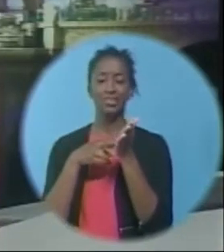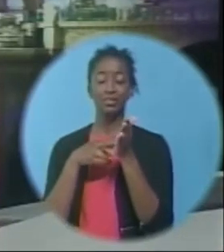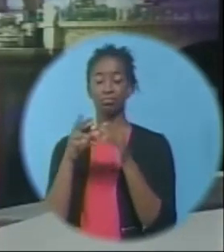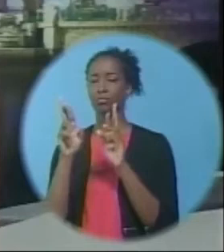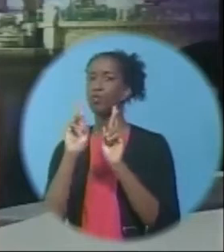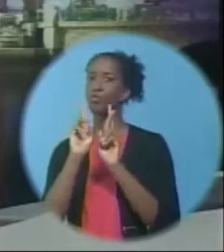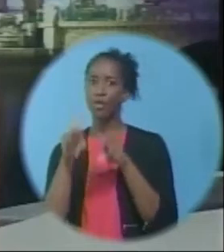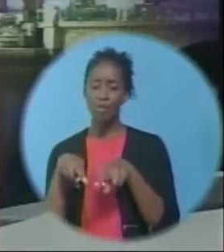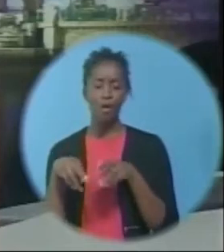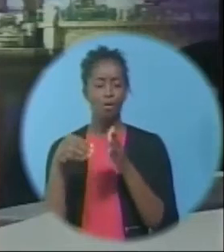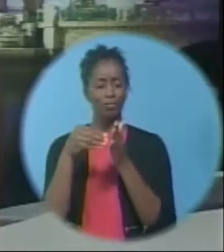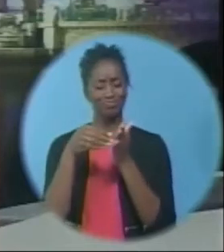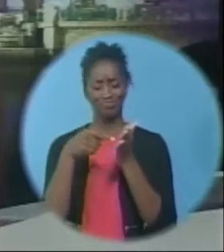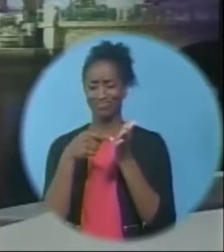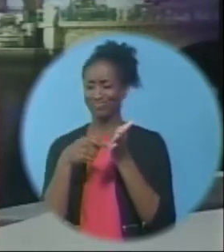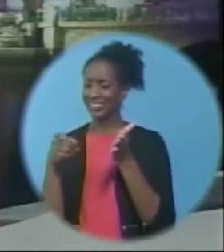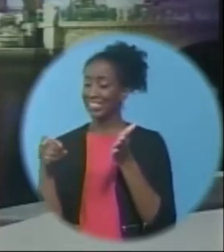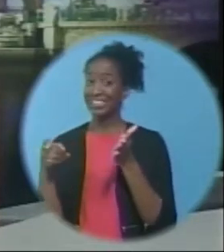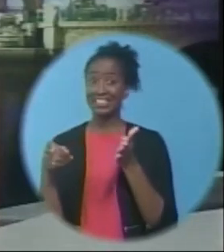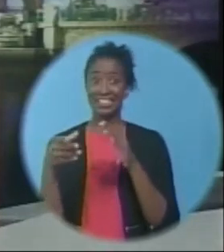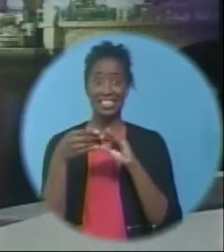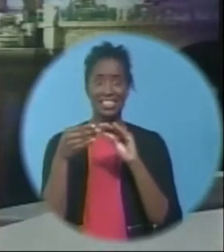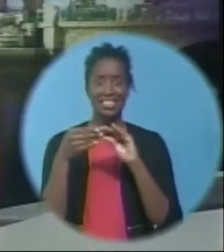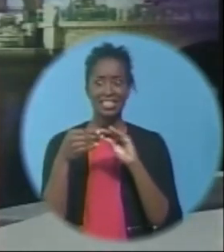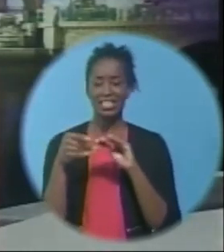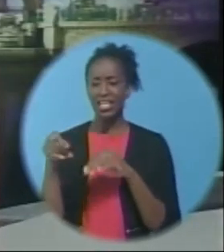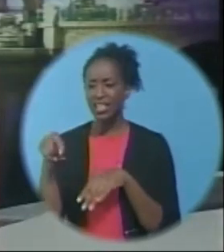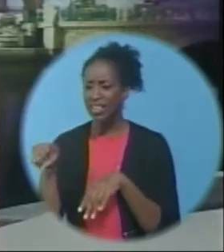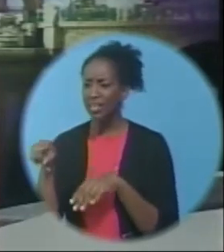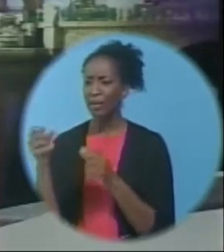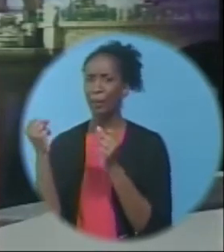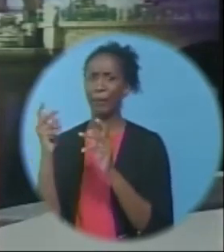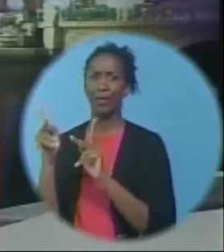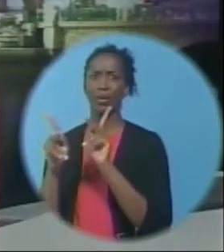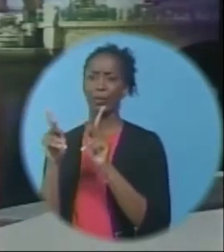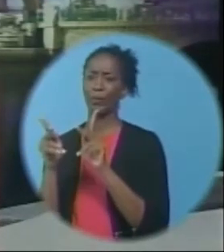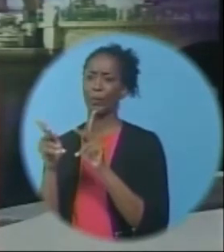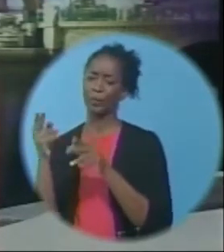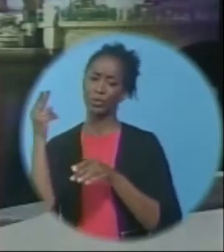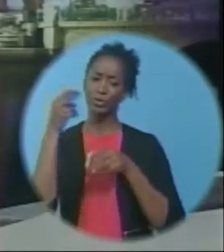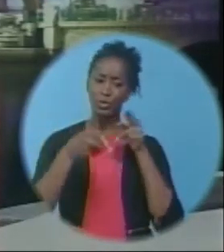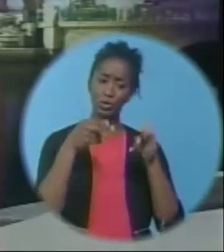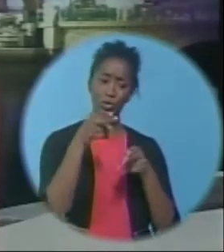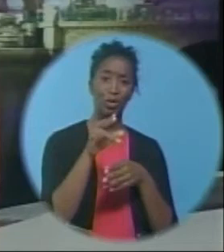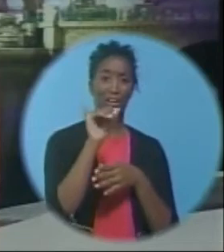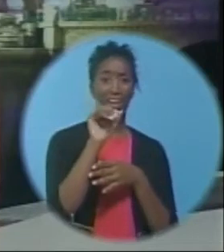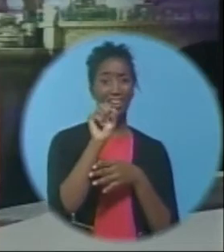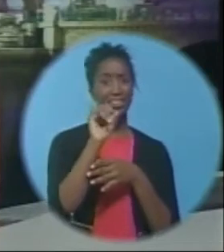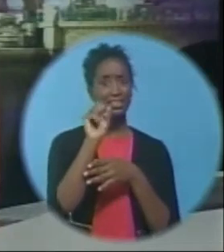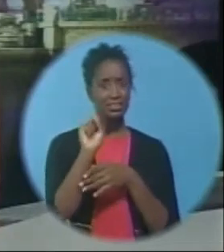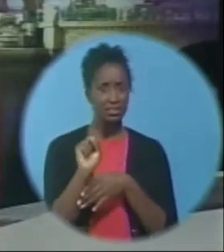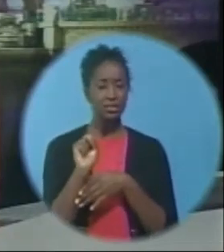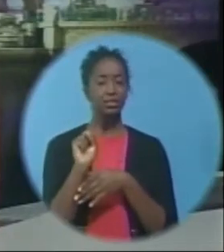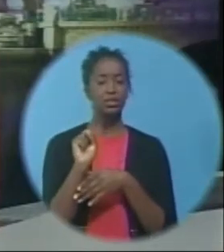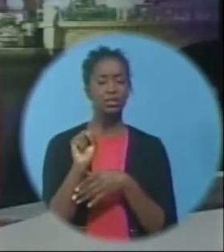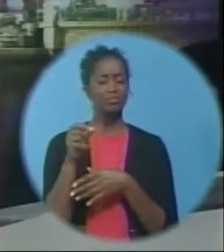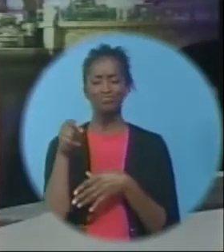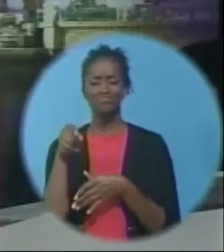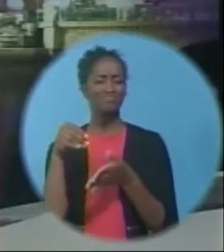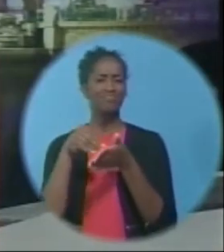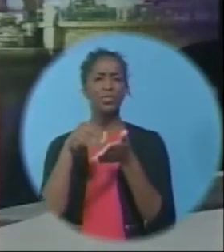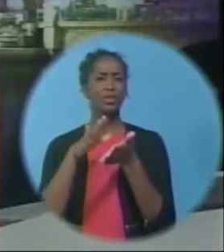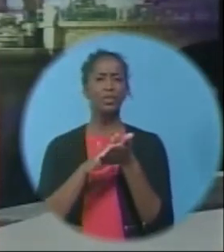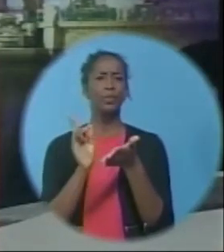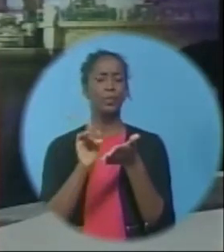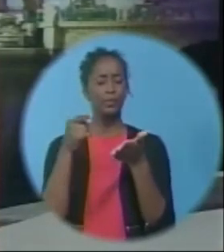is listed as the country with the highest recruitment rate for ISIS fighters per capita. The information is contained in the Department